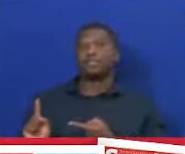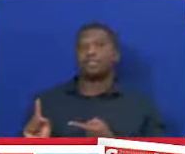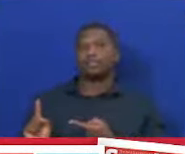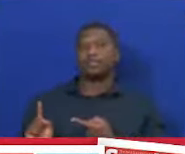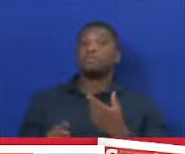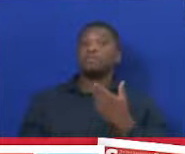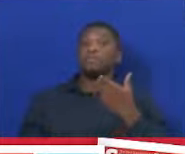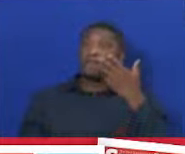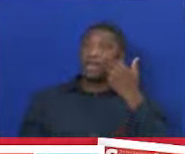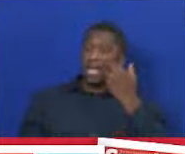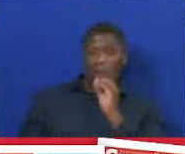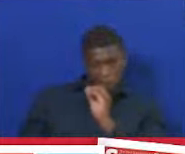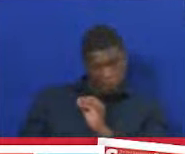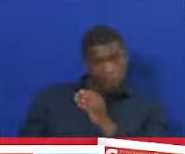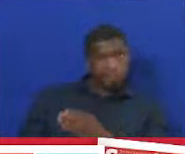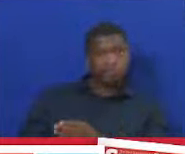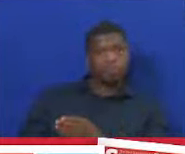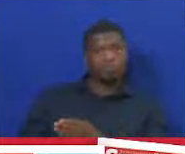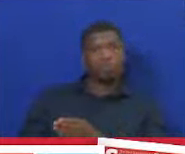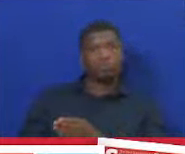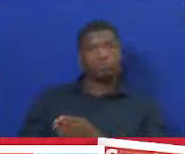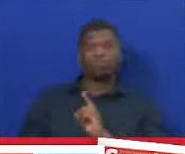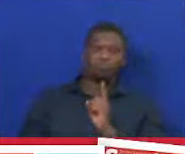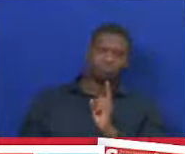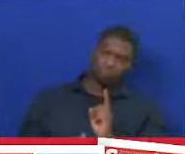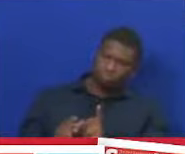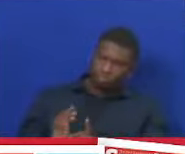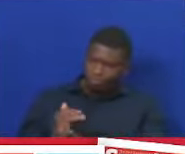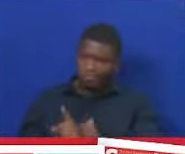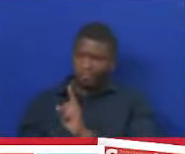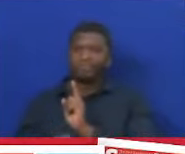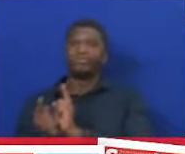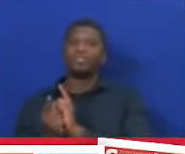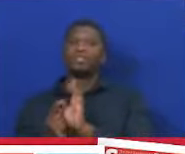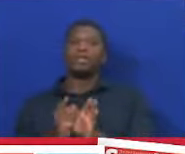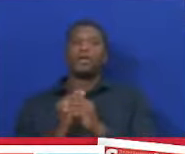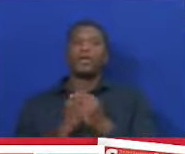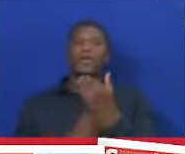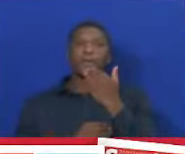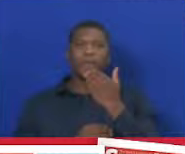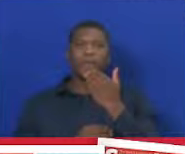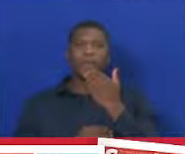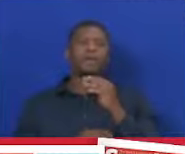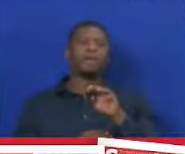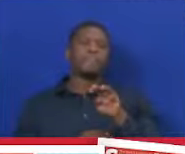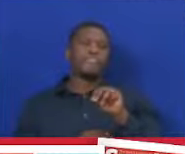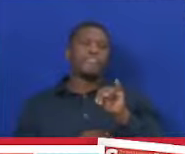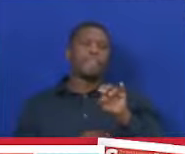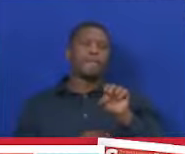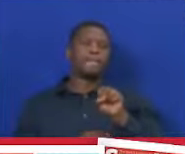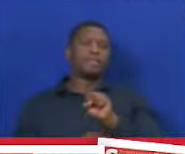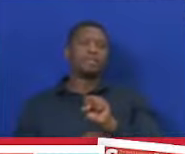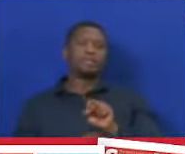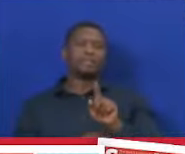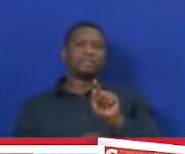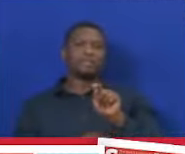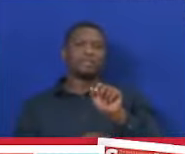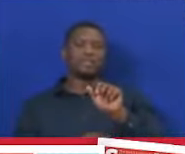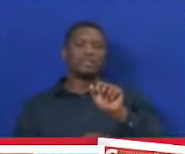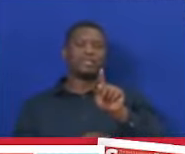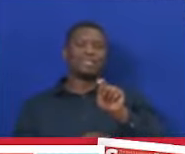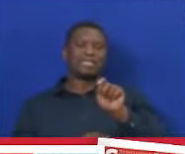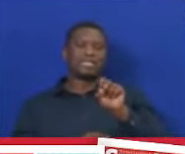known to me as Mrs. Tsakani Matlala.